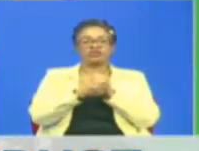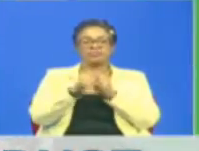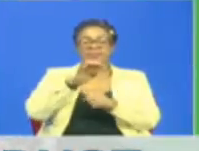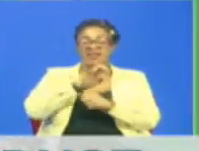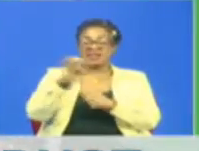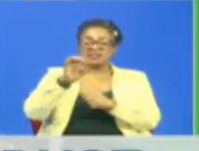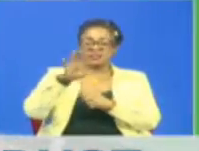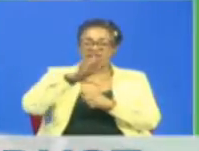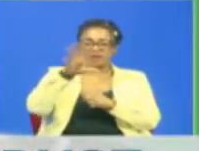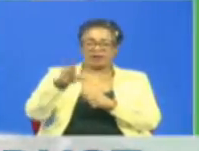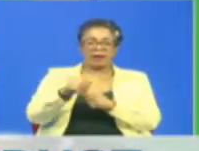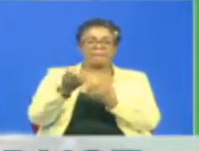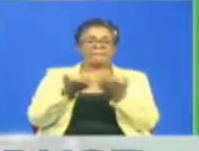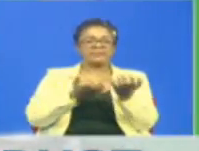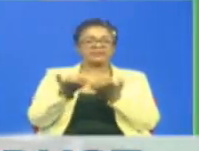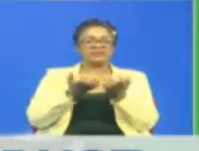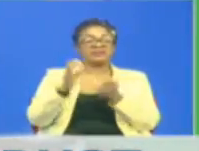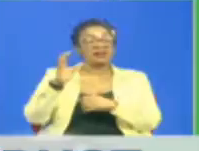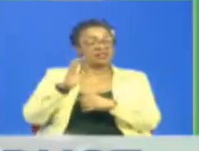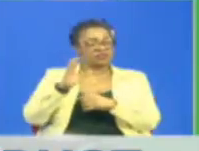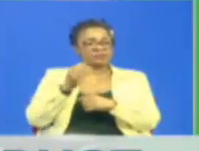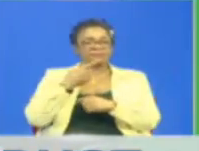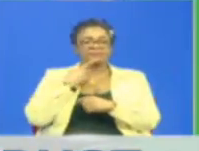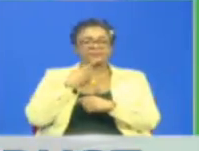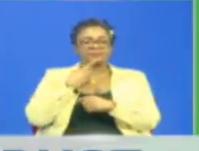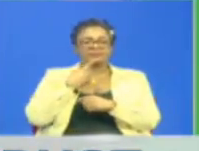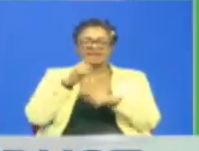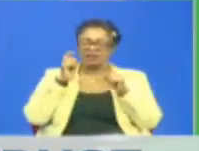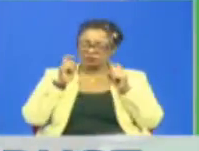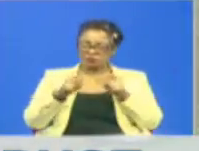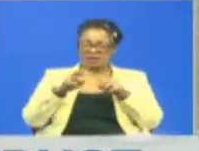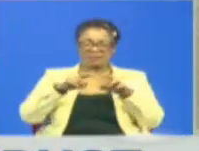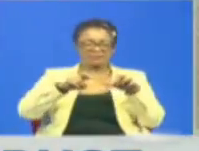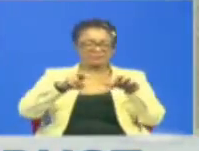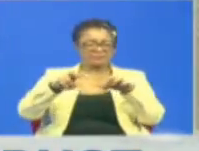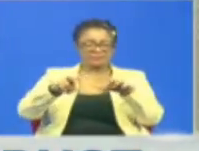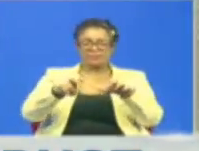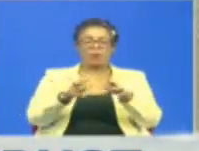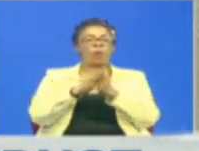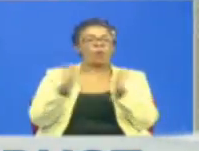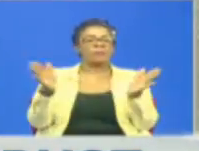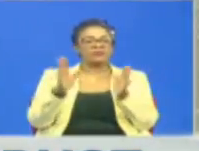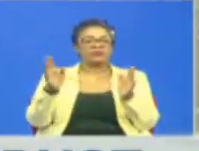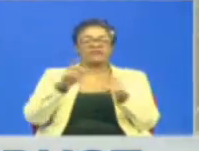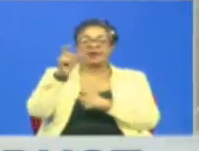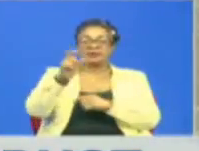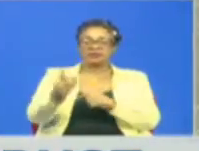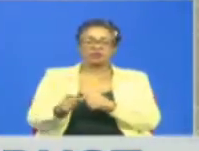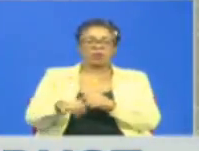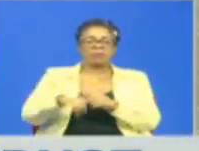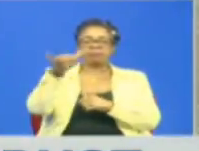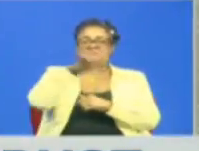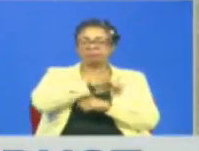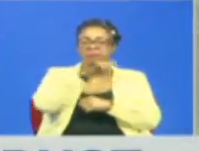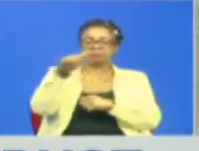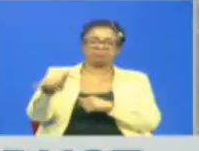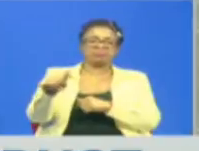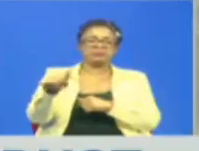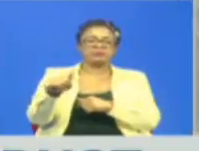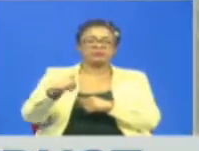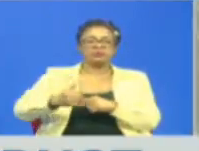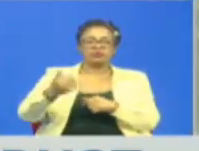Business Council has called on countries in the region to fast-track unconditional reopening of regional air transport services in order to